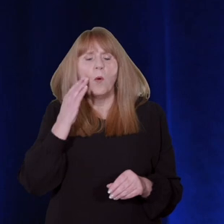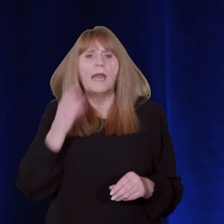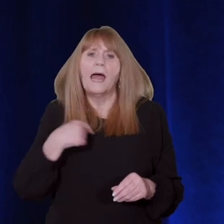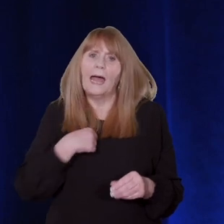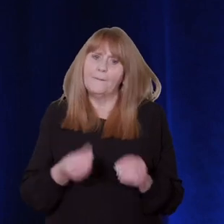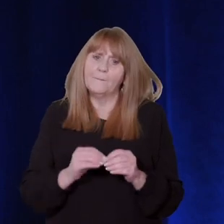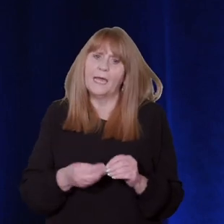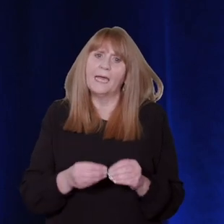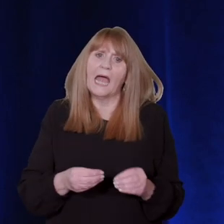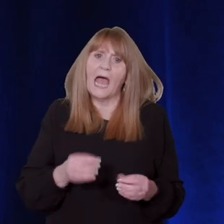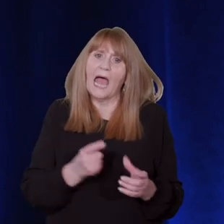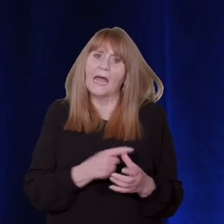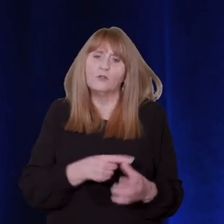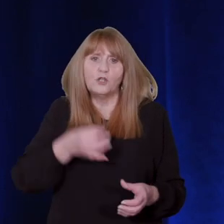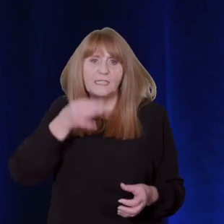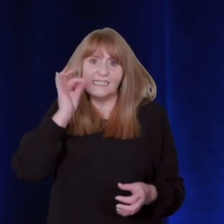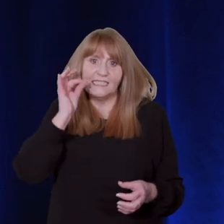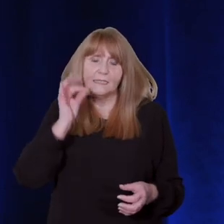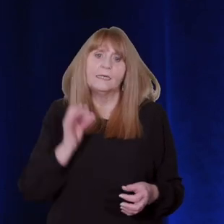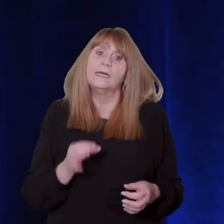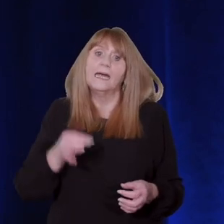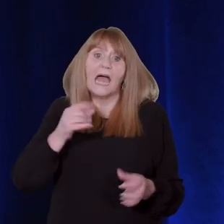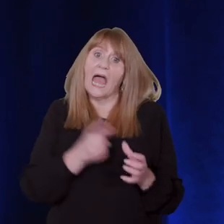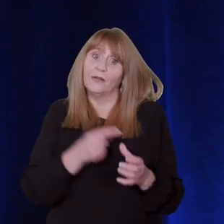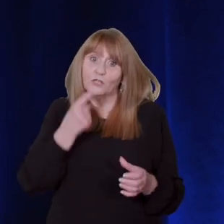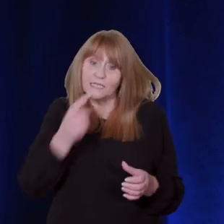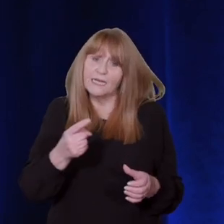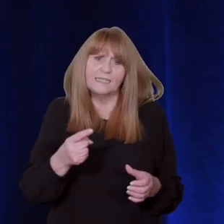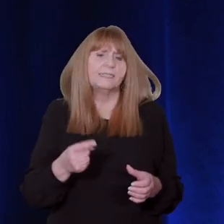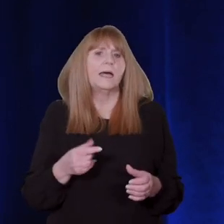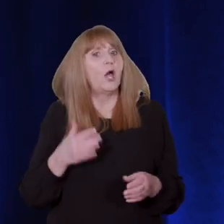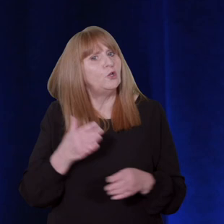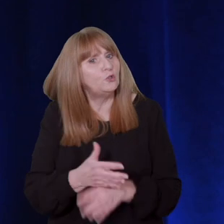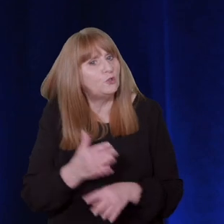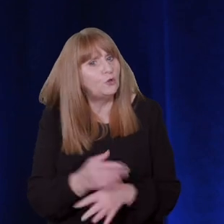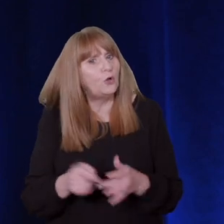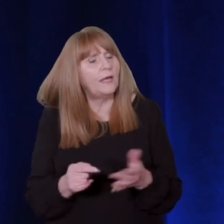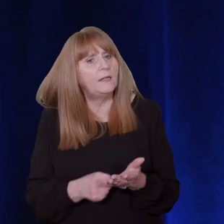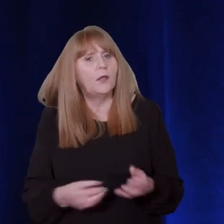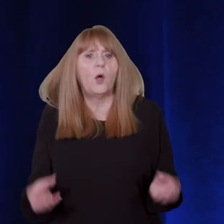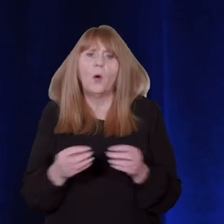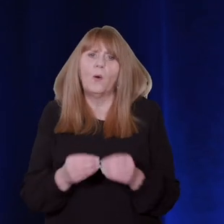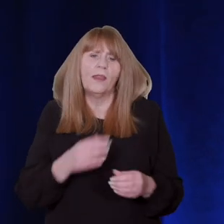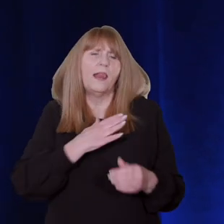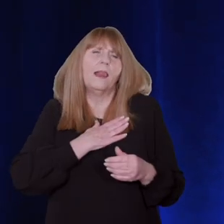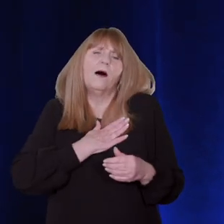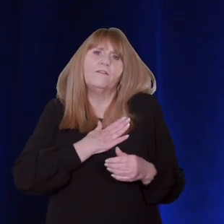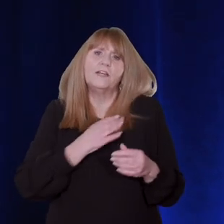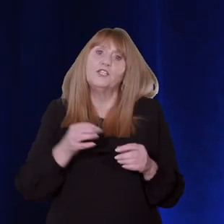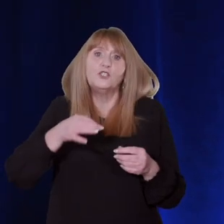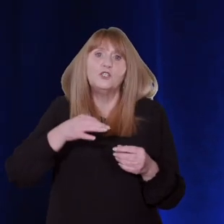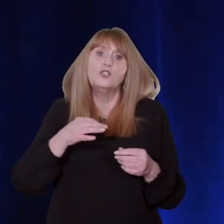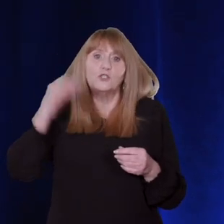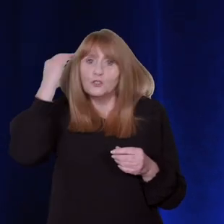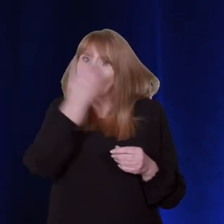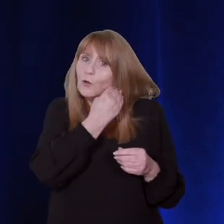Sue. So I pray over it, because sometimes when I was a kid, I used to hate having to do things like that. My mum and dad would tell you I was